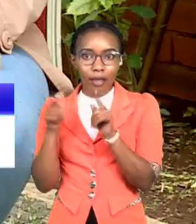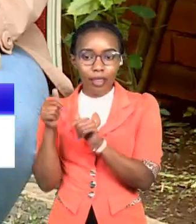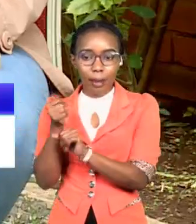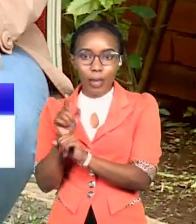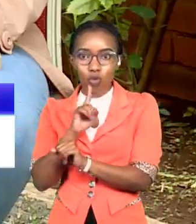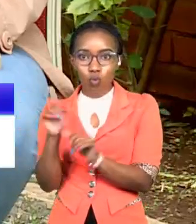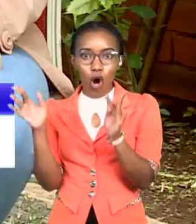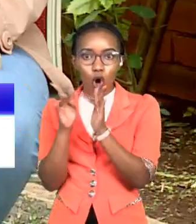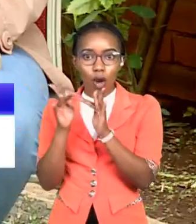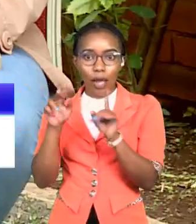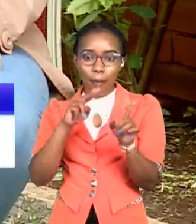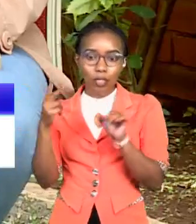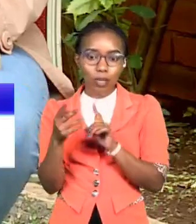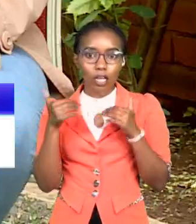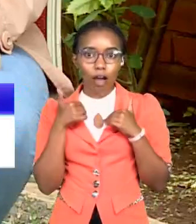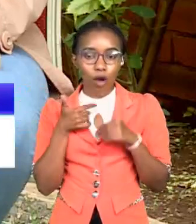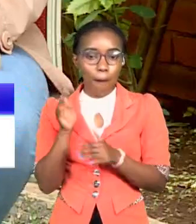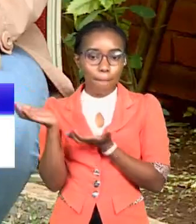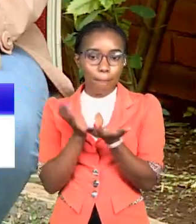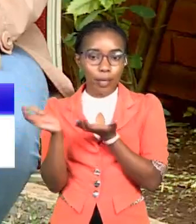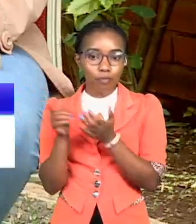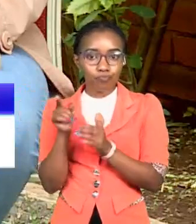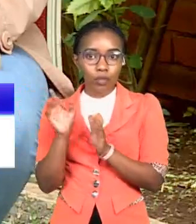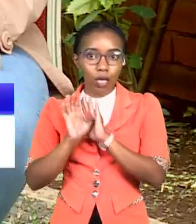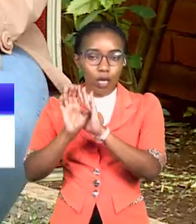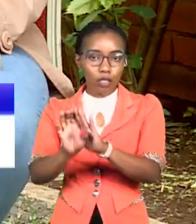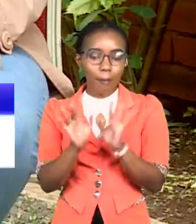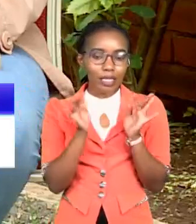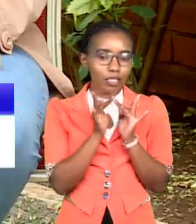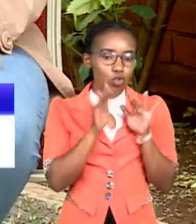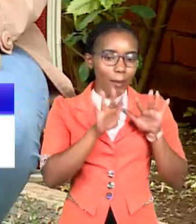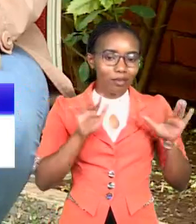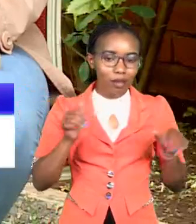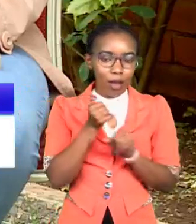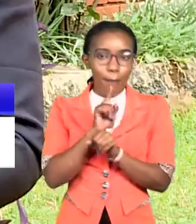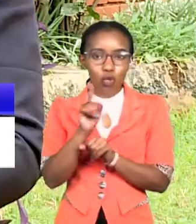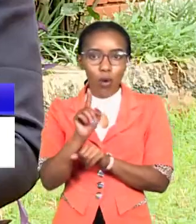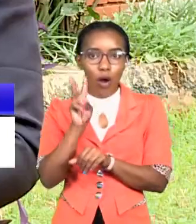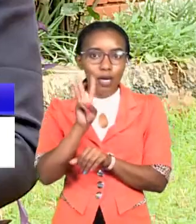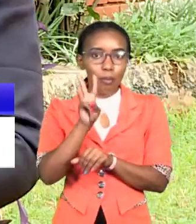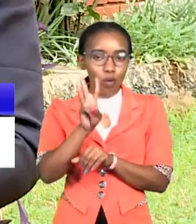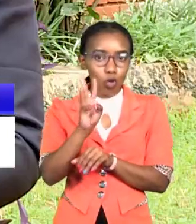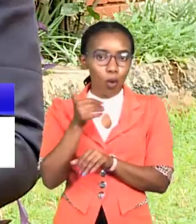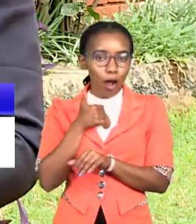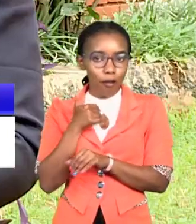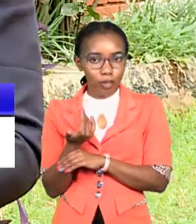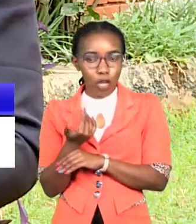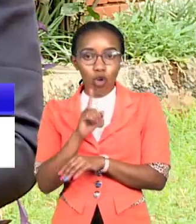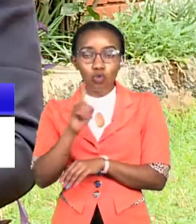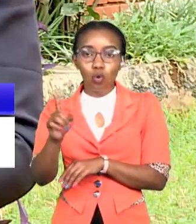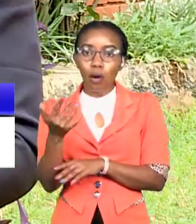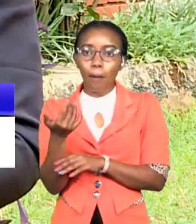online perspective to that business, such as, you know, digital marketing. Make sure you've gotten a website and things like that, just so that you